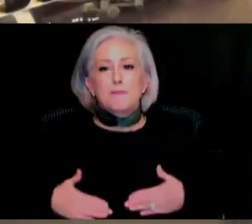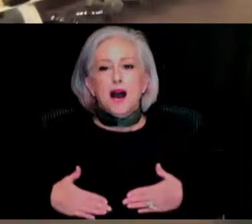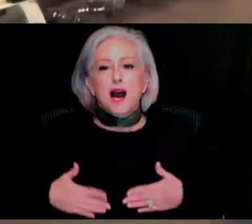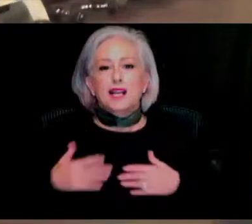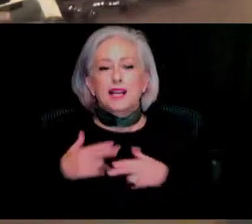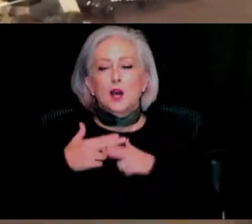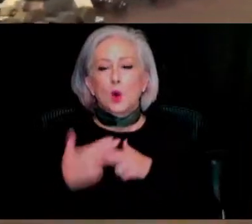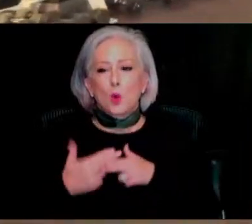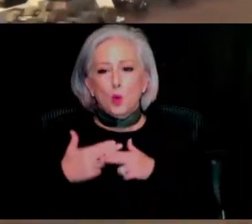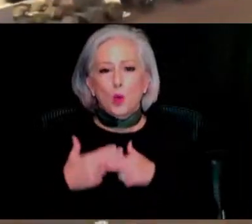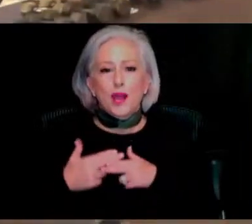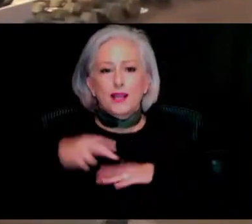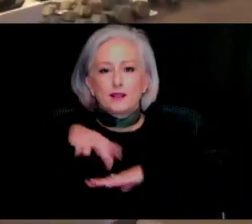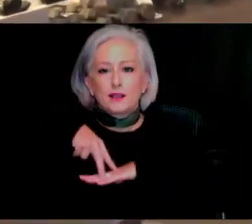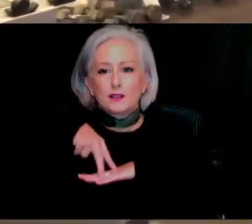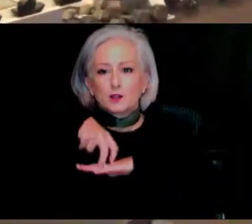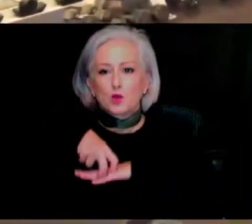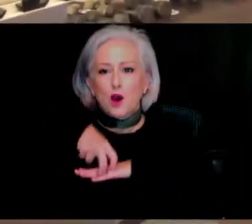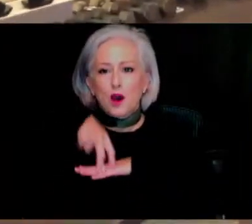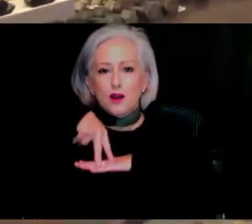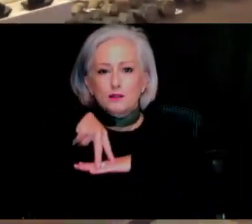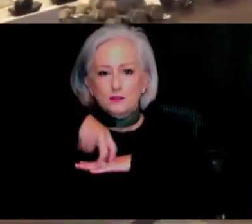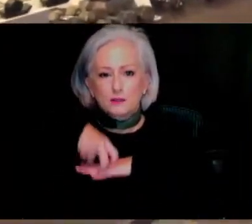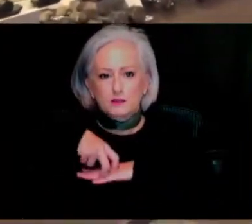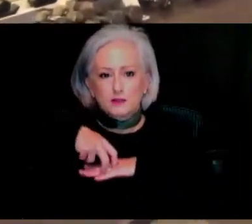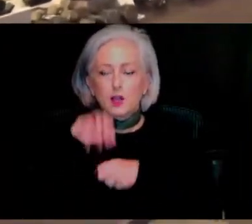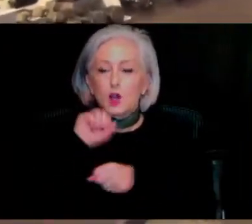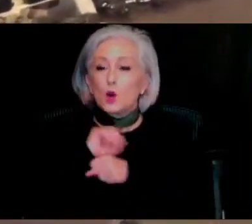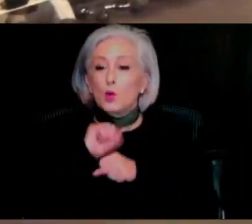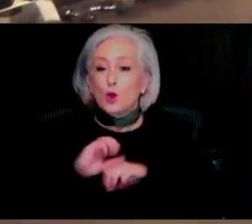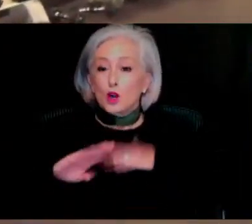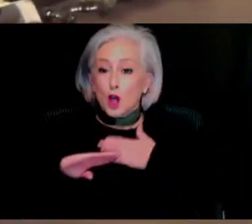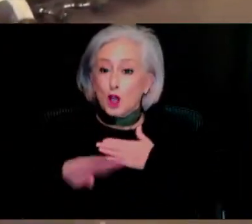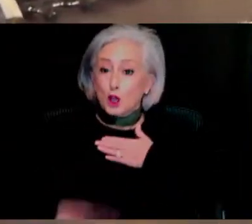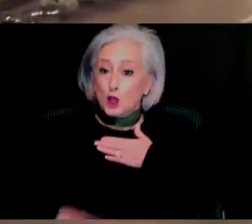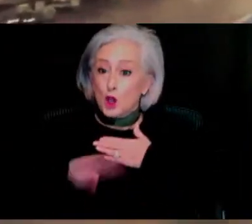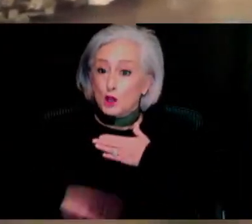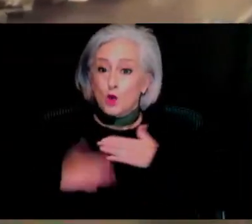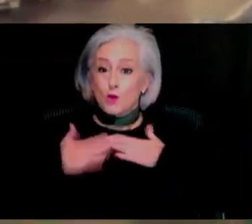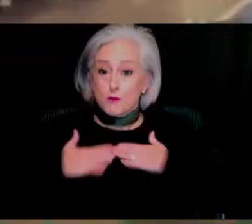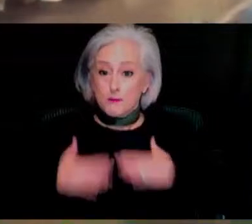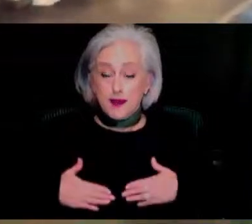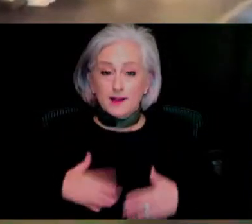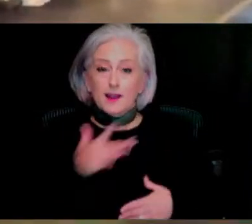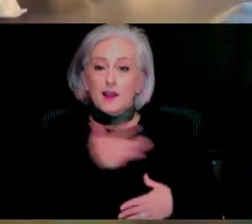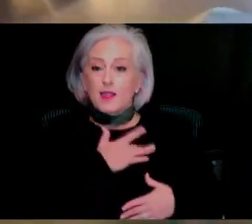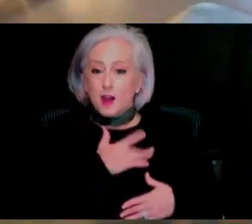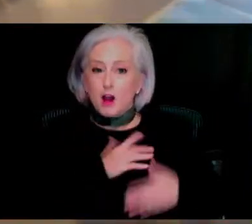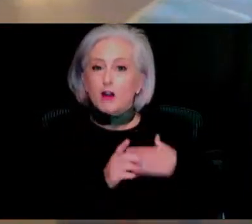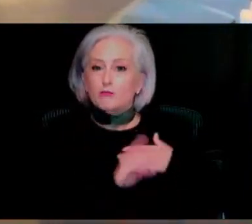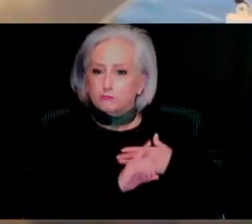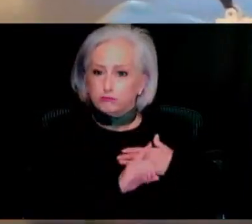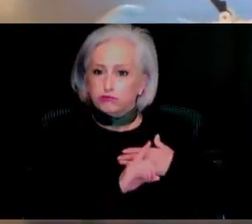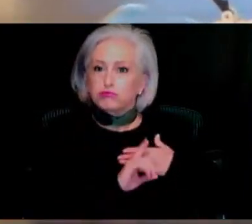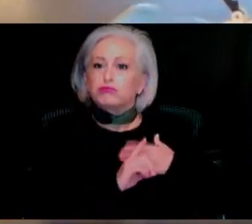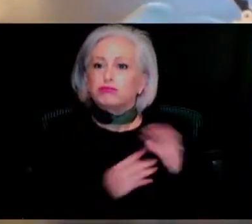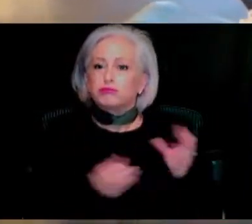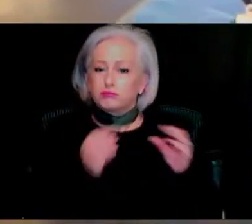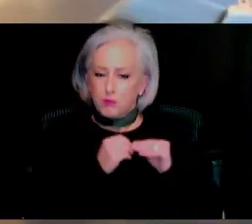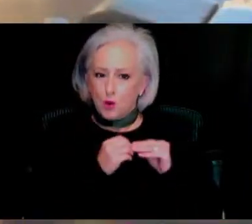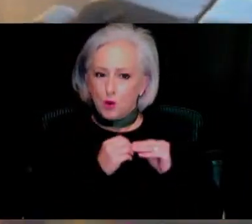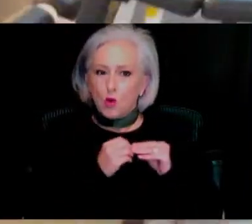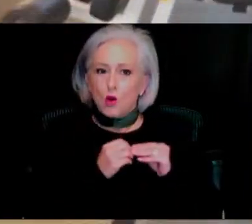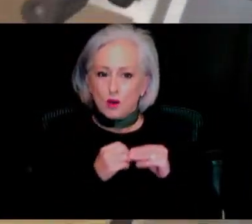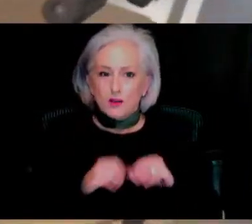not only work your whole lower body, but also can get your heart rate up a little bit, so you get a little bit of that calorie burn going.